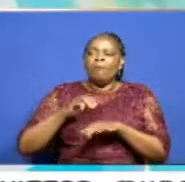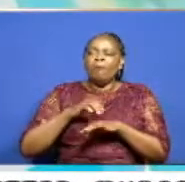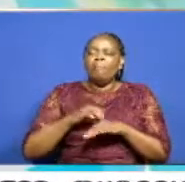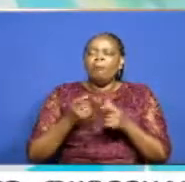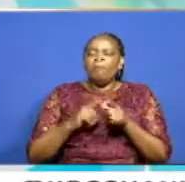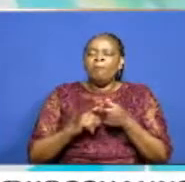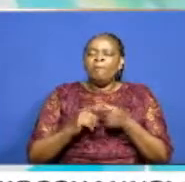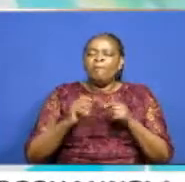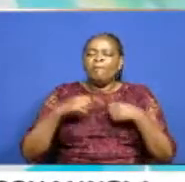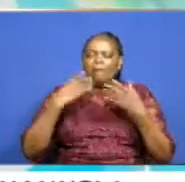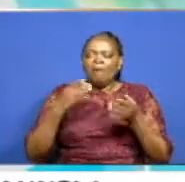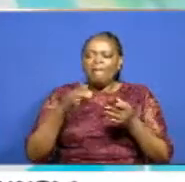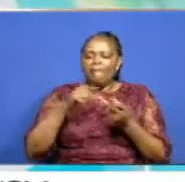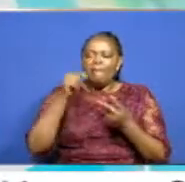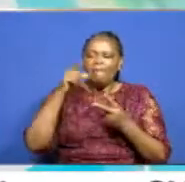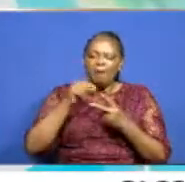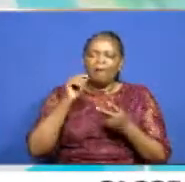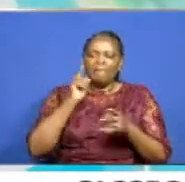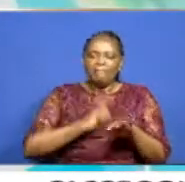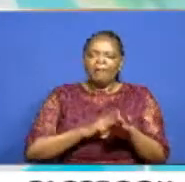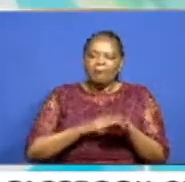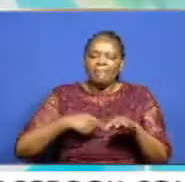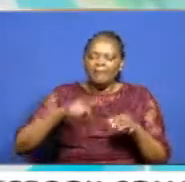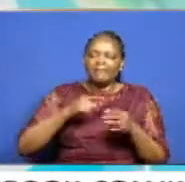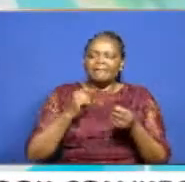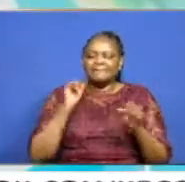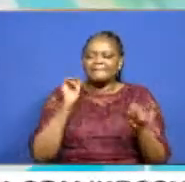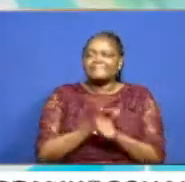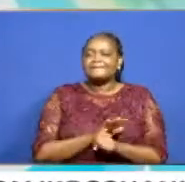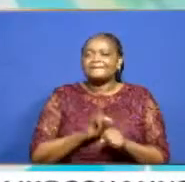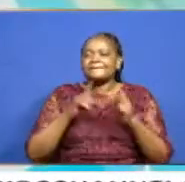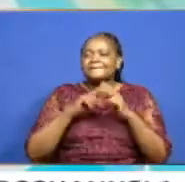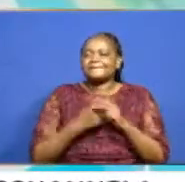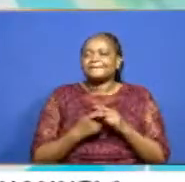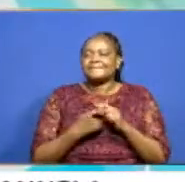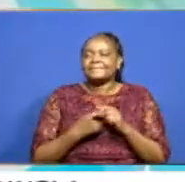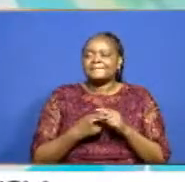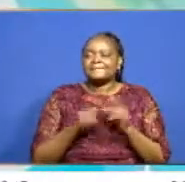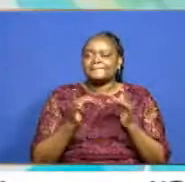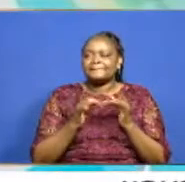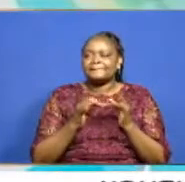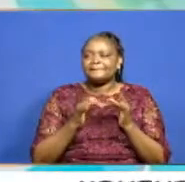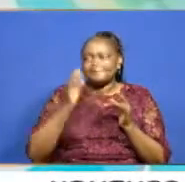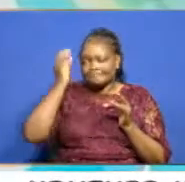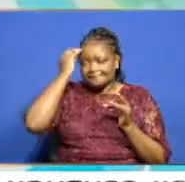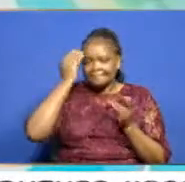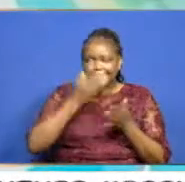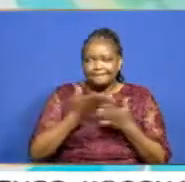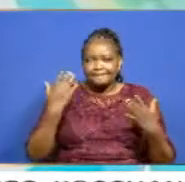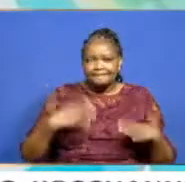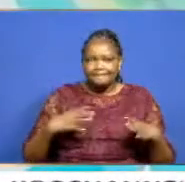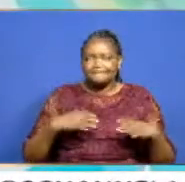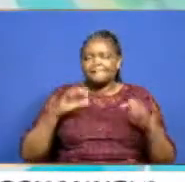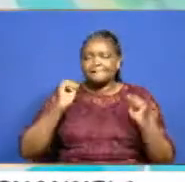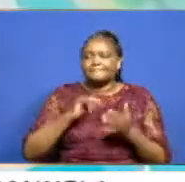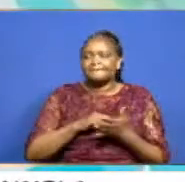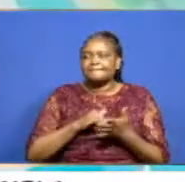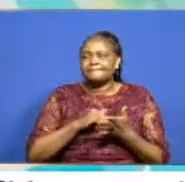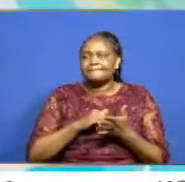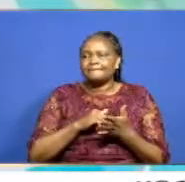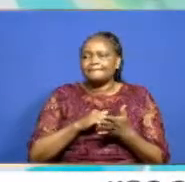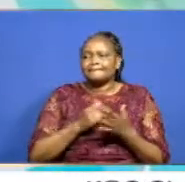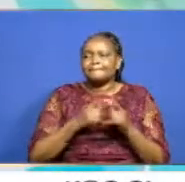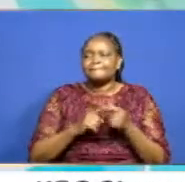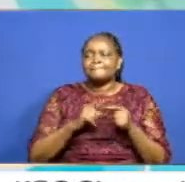giving those options so that when we fully start the issue of online learning, everybody can be brought on board. And we are looking